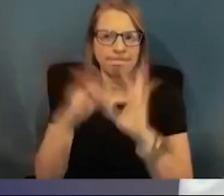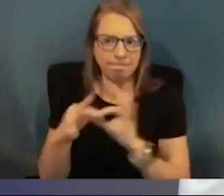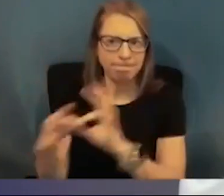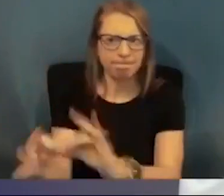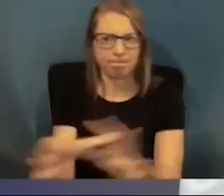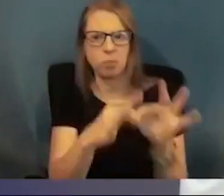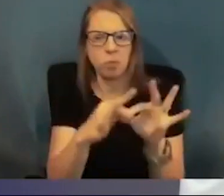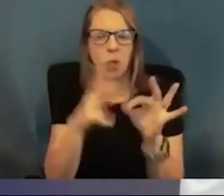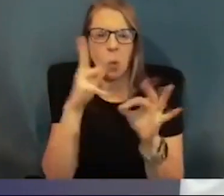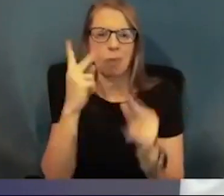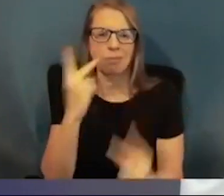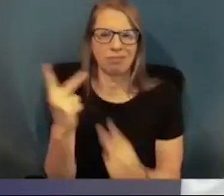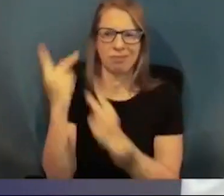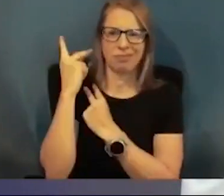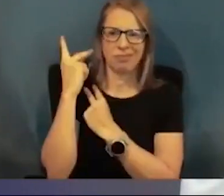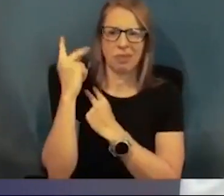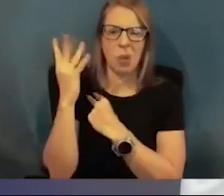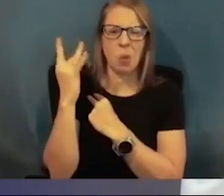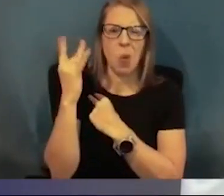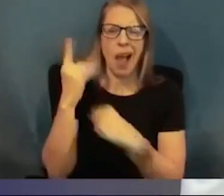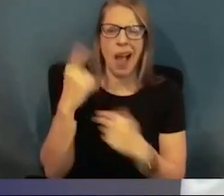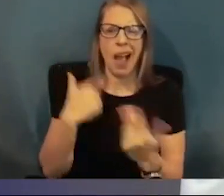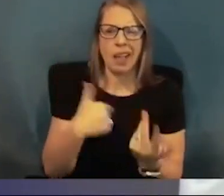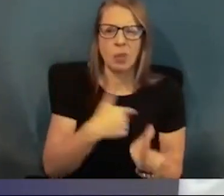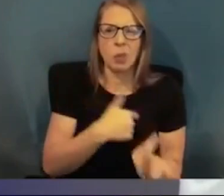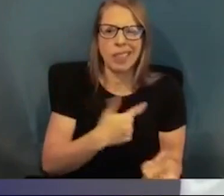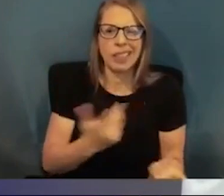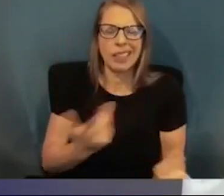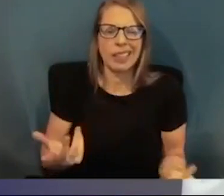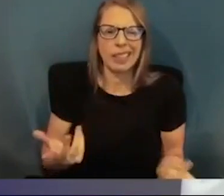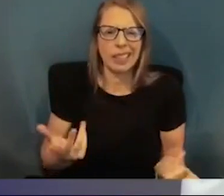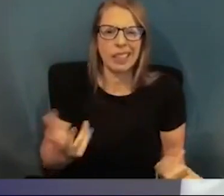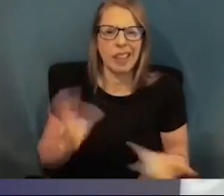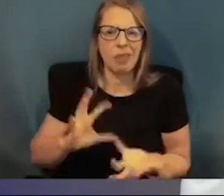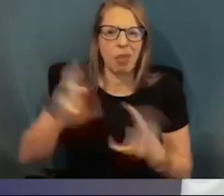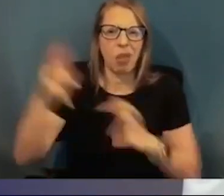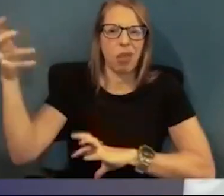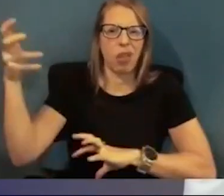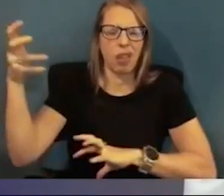as, why did we let ourselves get so spun up about